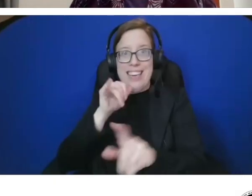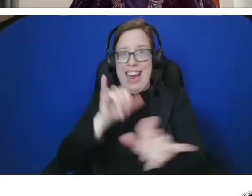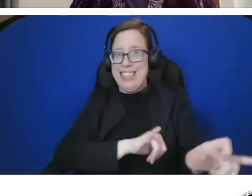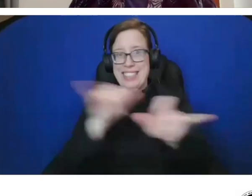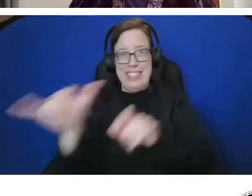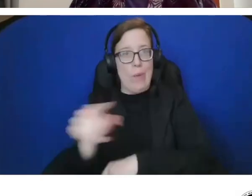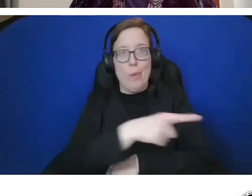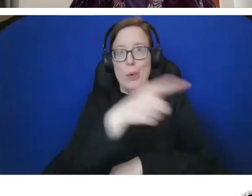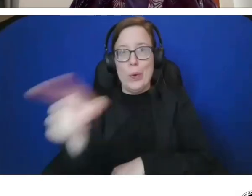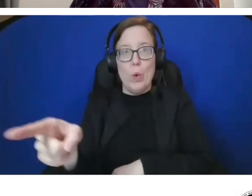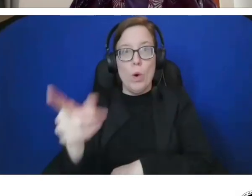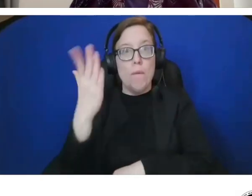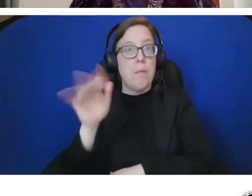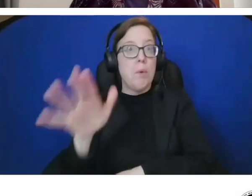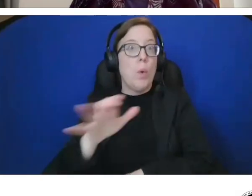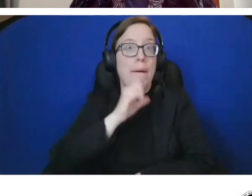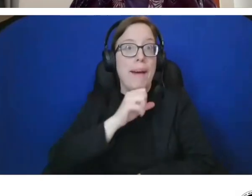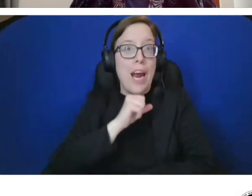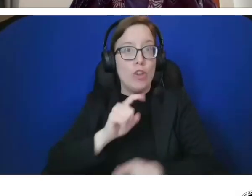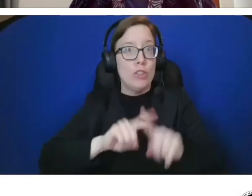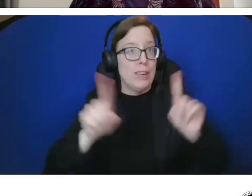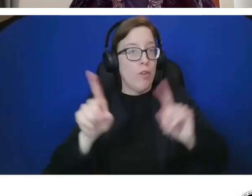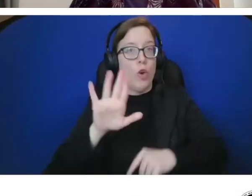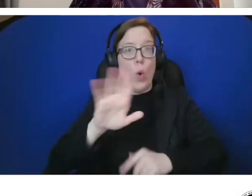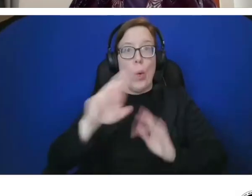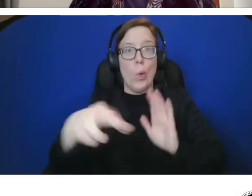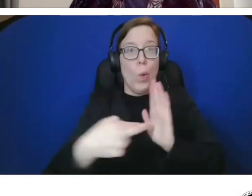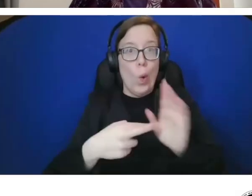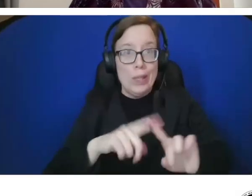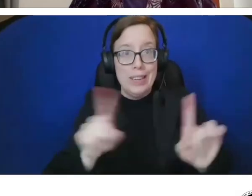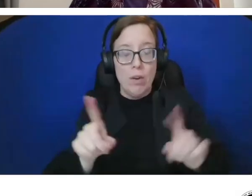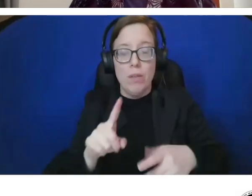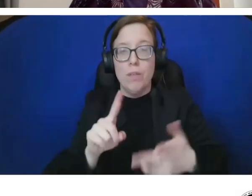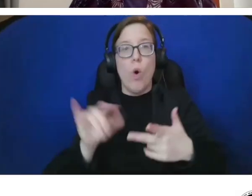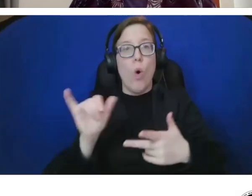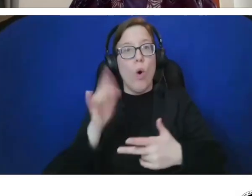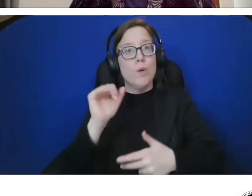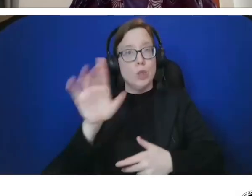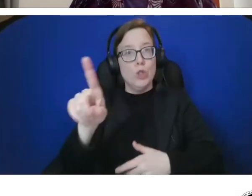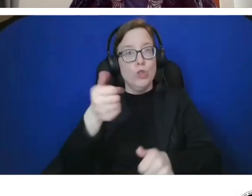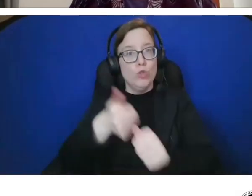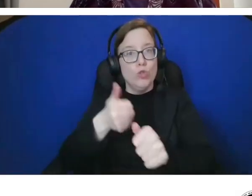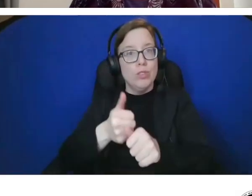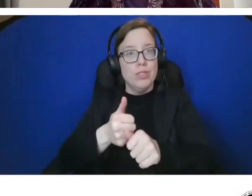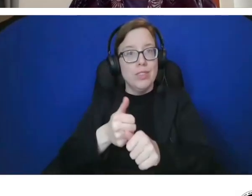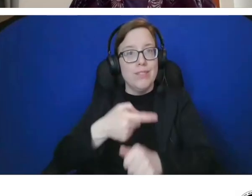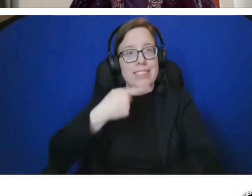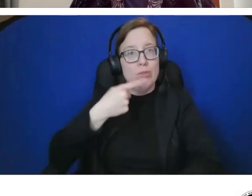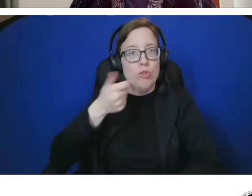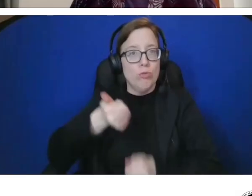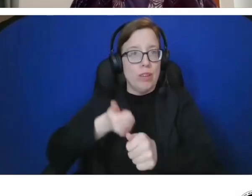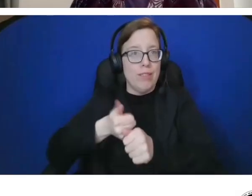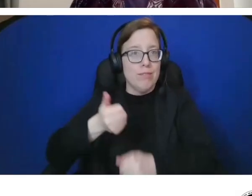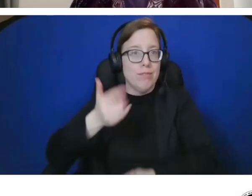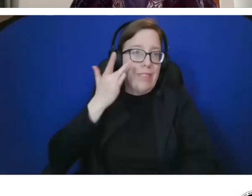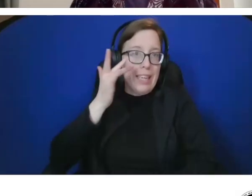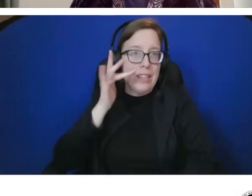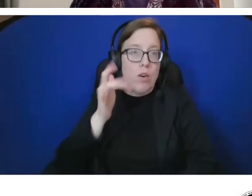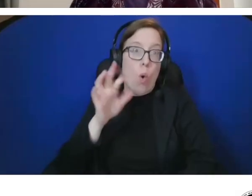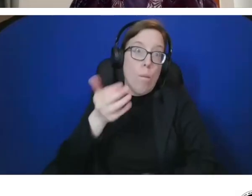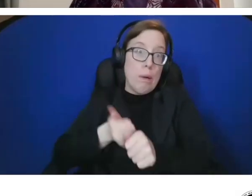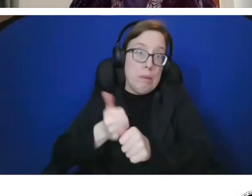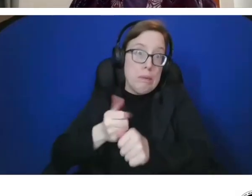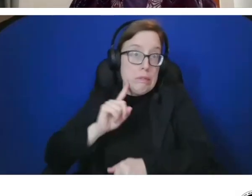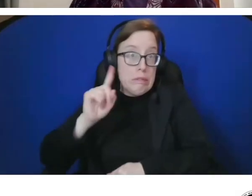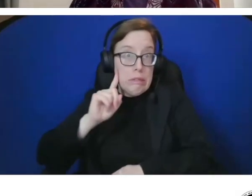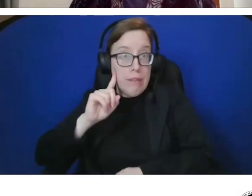you experience, maybe because of your age or your role, but also because you're hearing sighted or